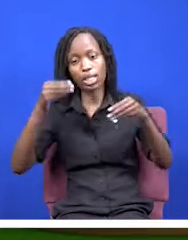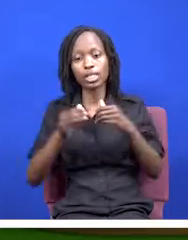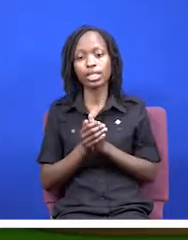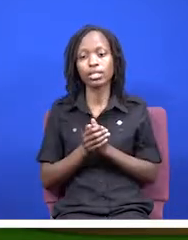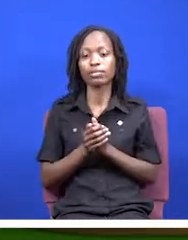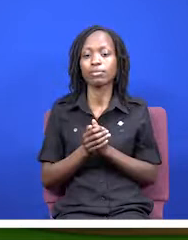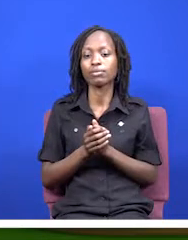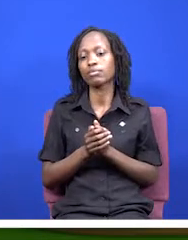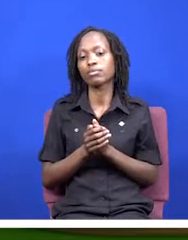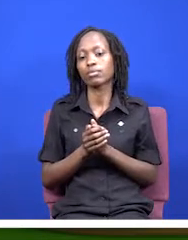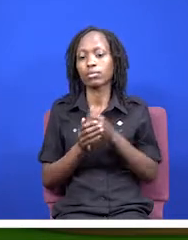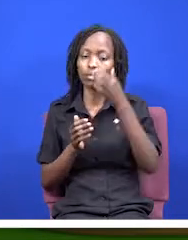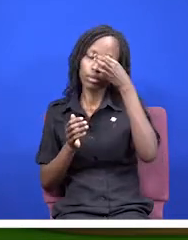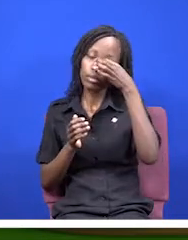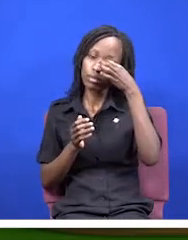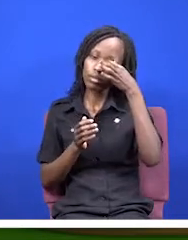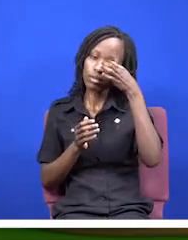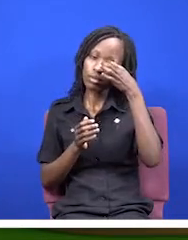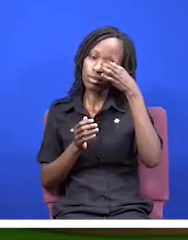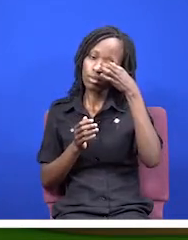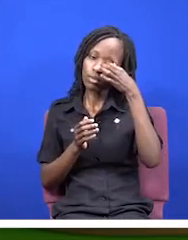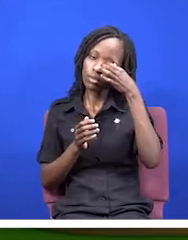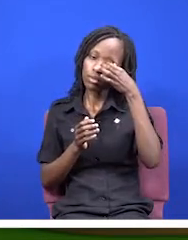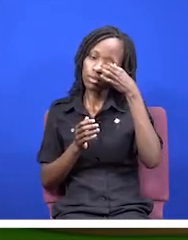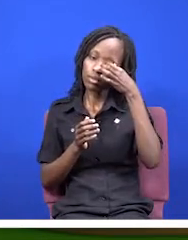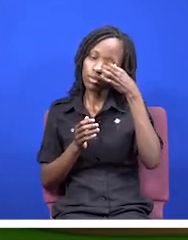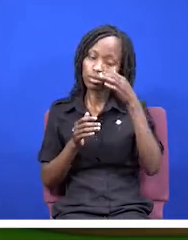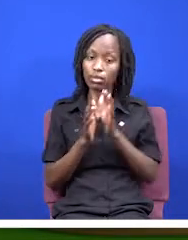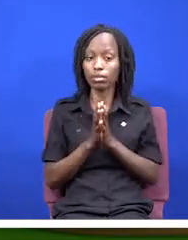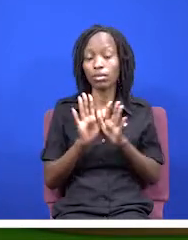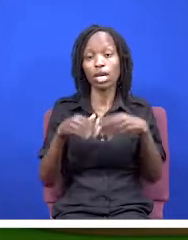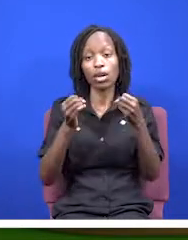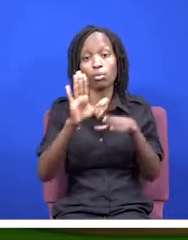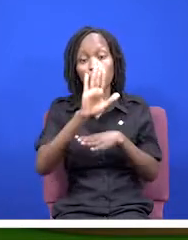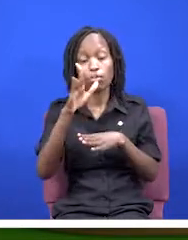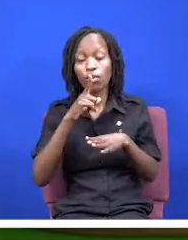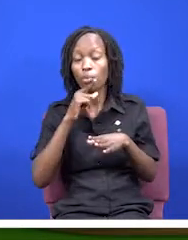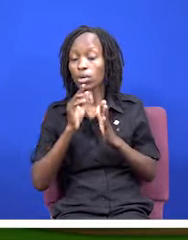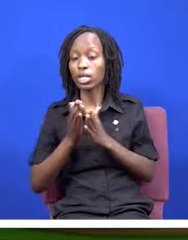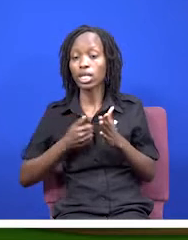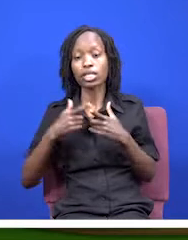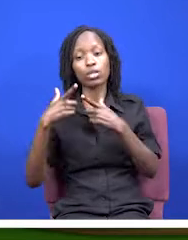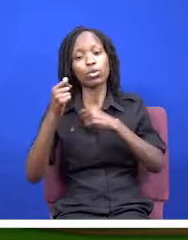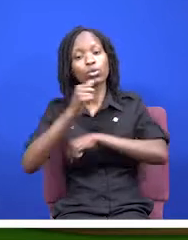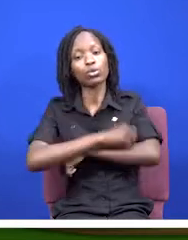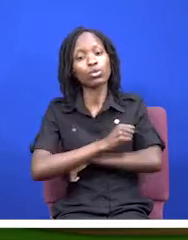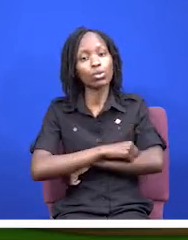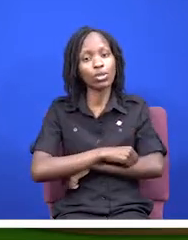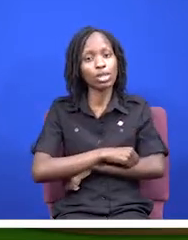that blackboard there, it's used by the teachers. Yes. Yeah. How many of you boys and girls go to